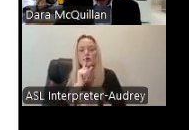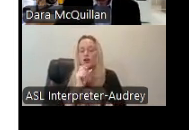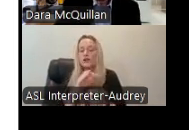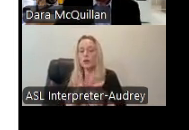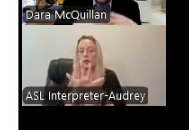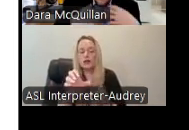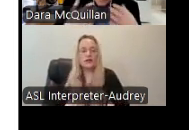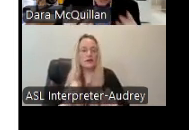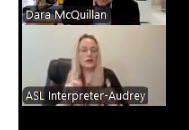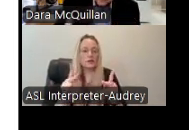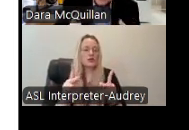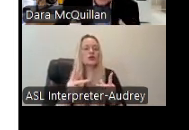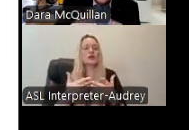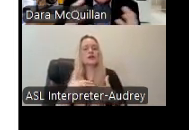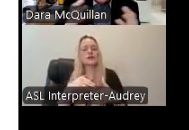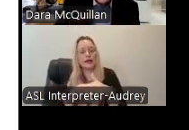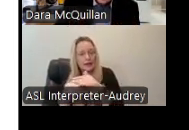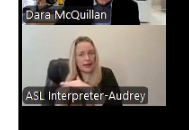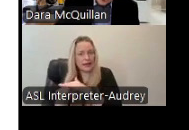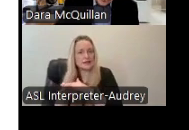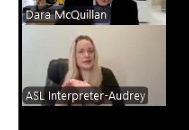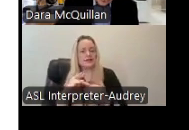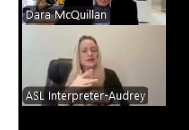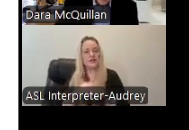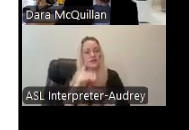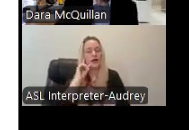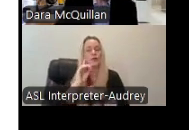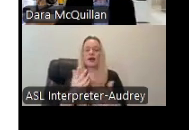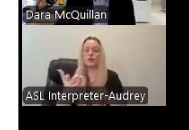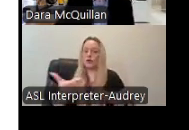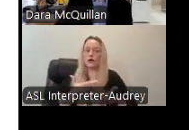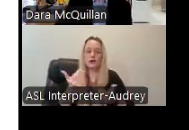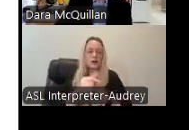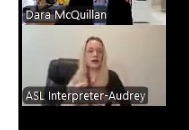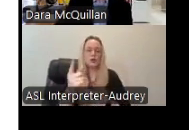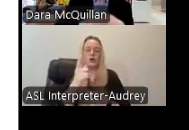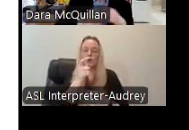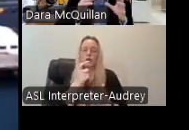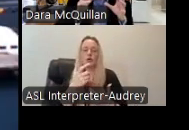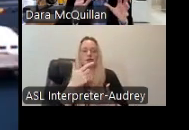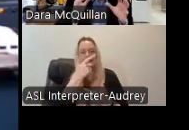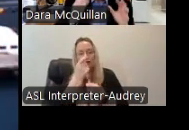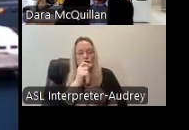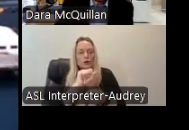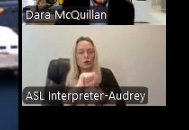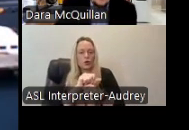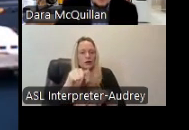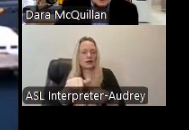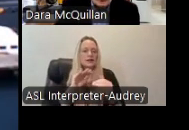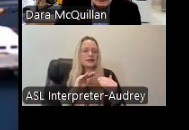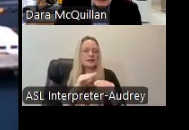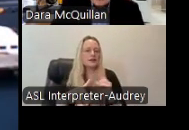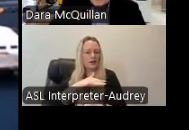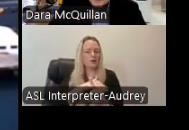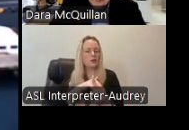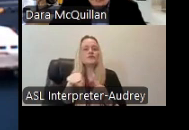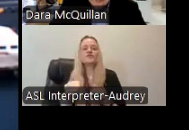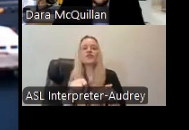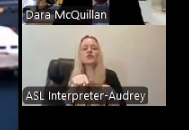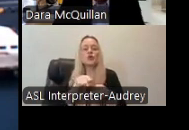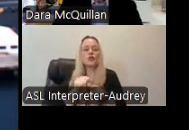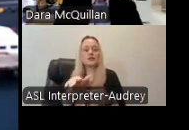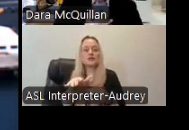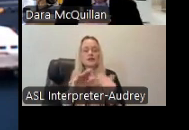we welcome, anyone who's interested in working within our environment. This particular neighborhood is of